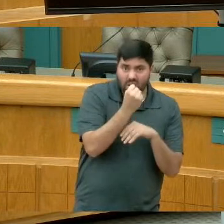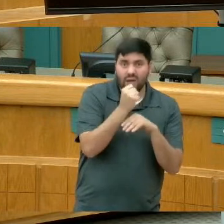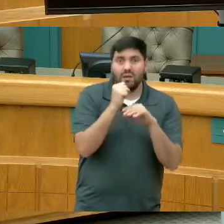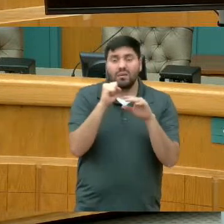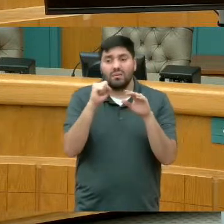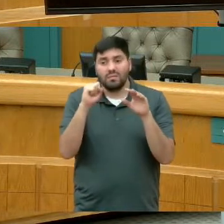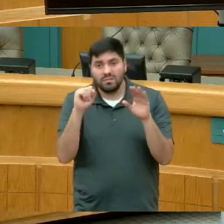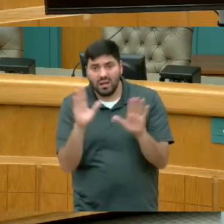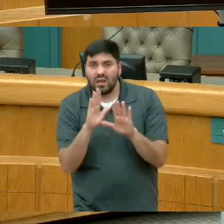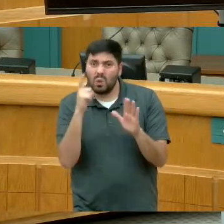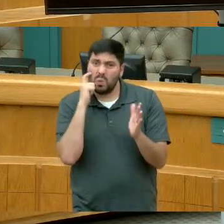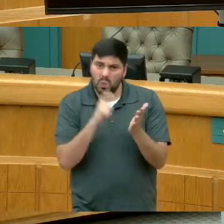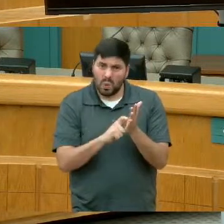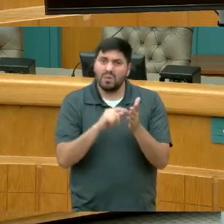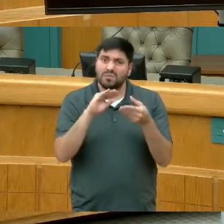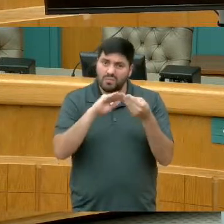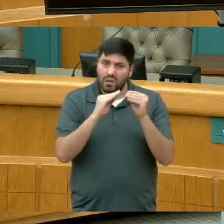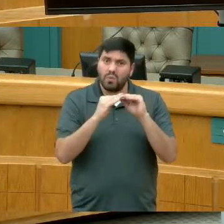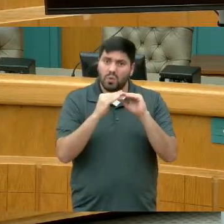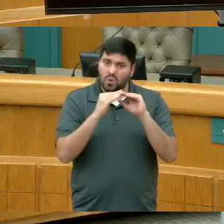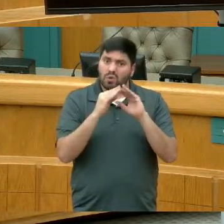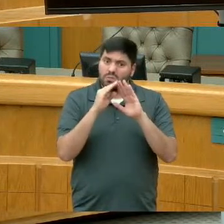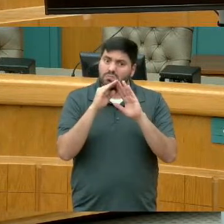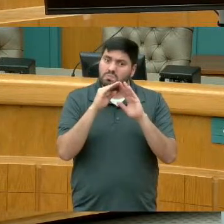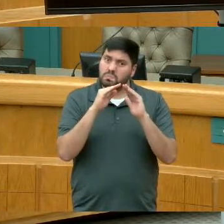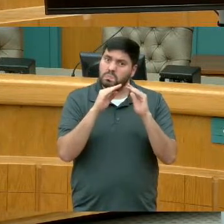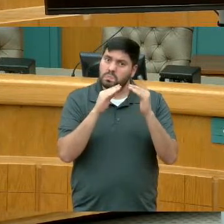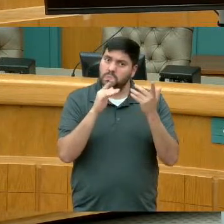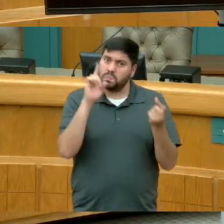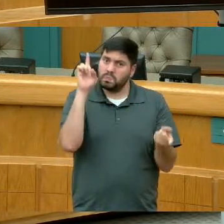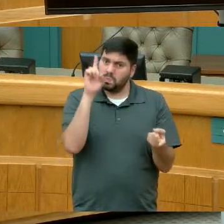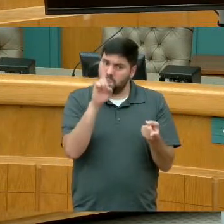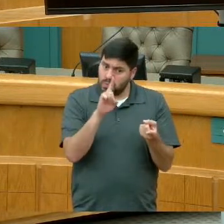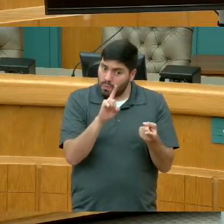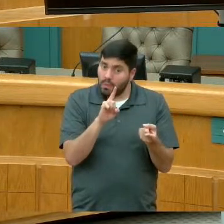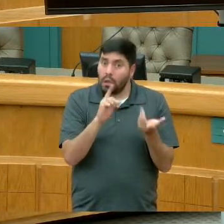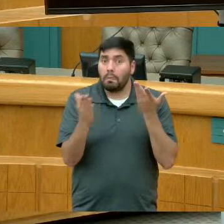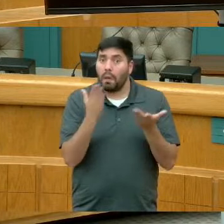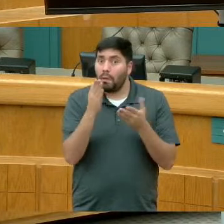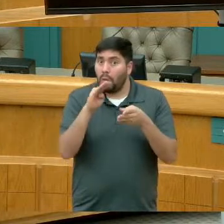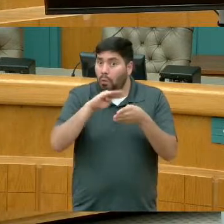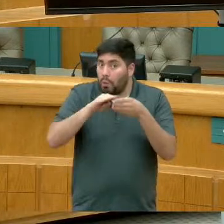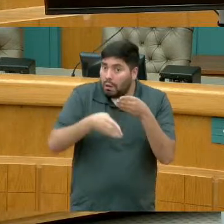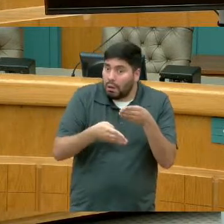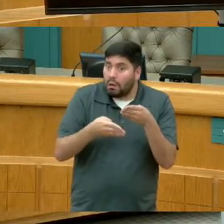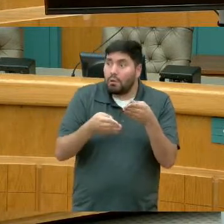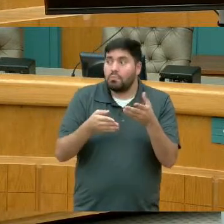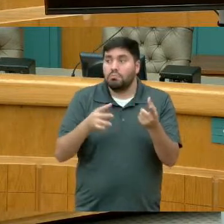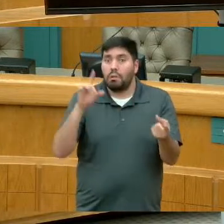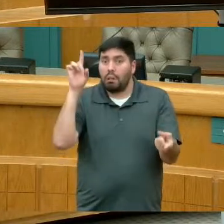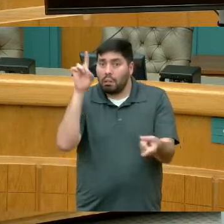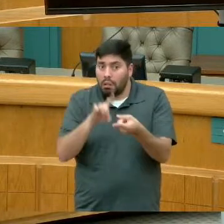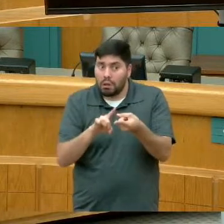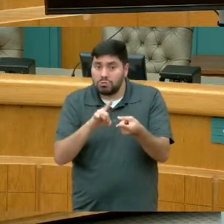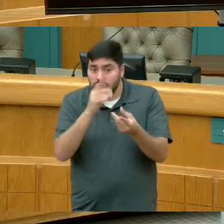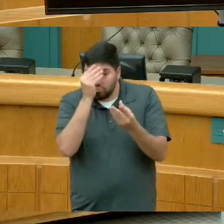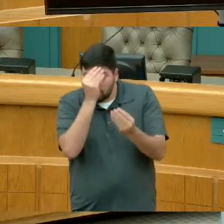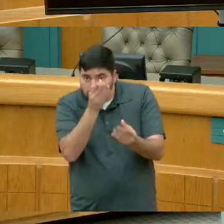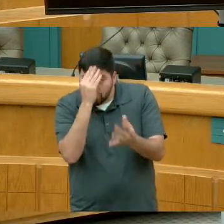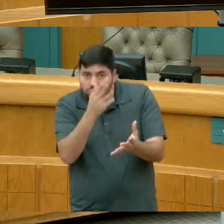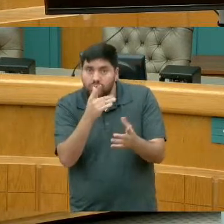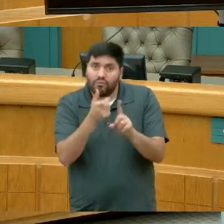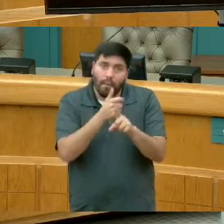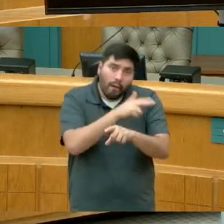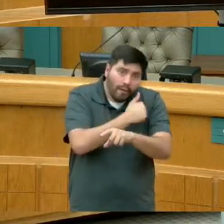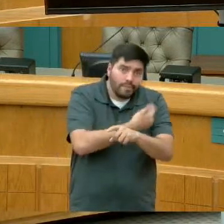Sunday, we always seem to have a little lower statistics on those days, and that could be just because, you know, it's the weekend, so there's less reporting maybe